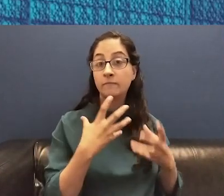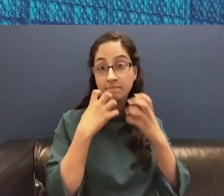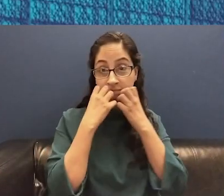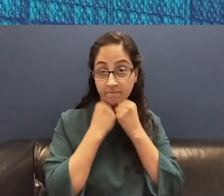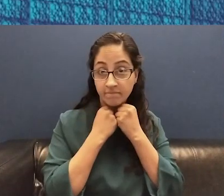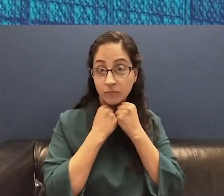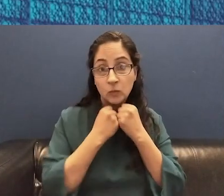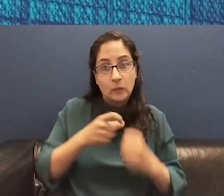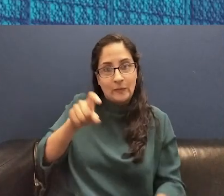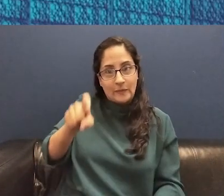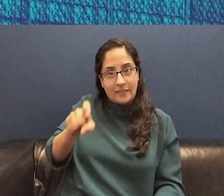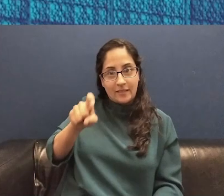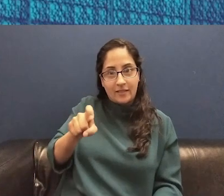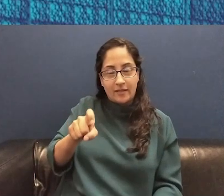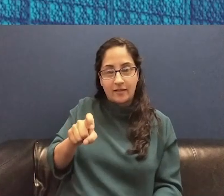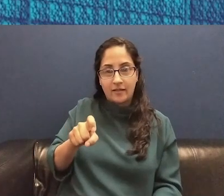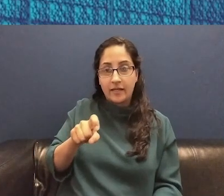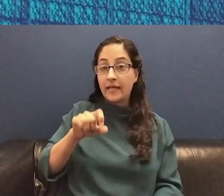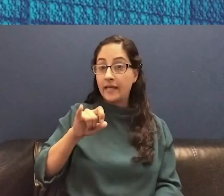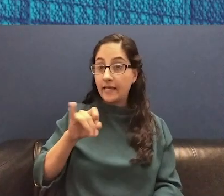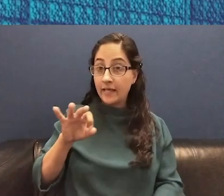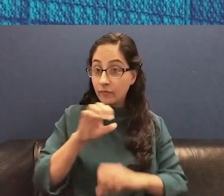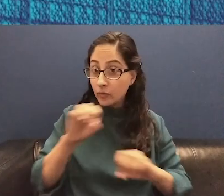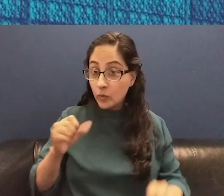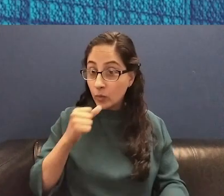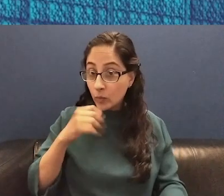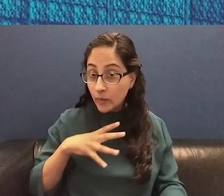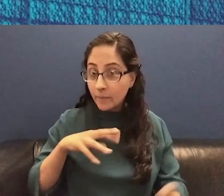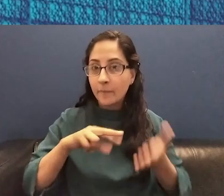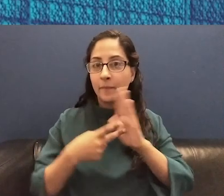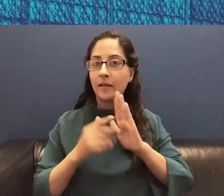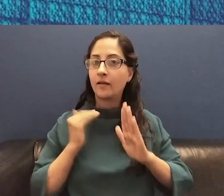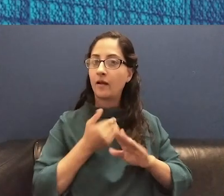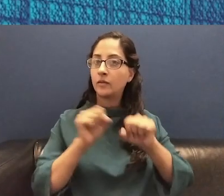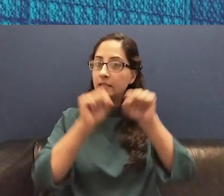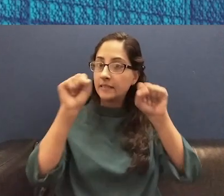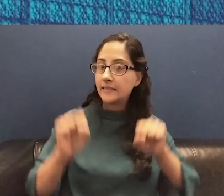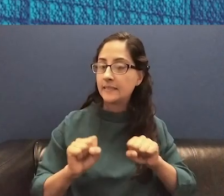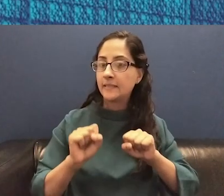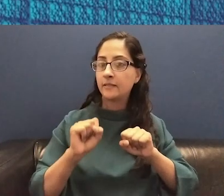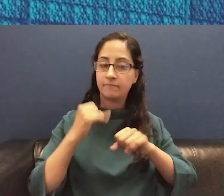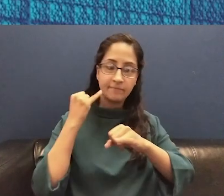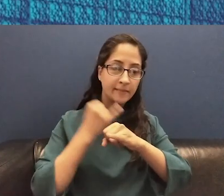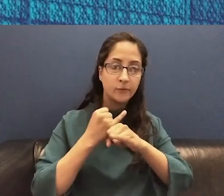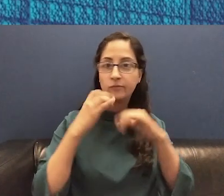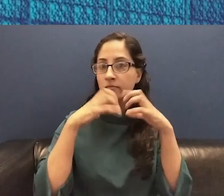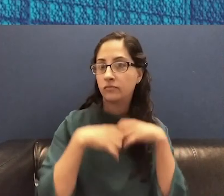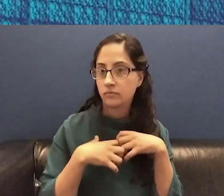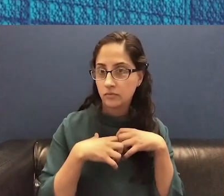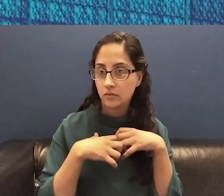communities. We also expanded that to our programs. Any single intervention that we have